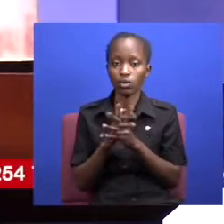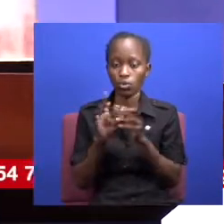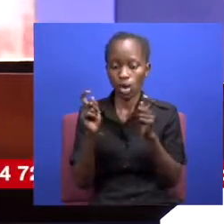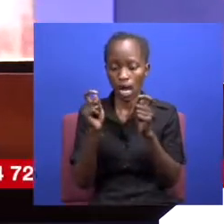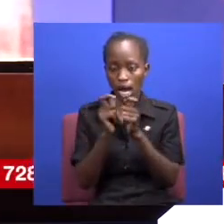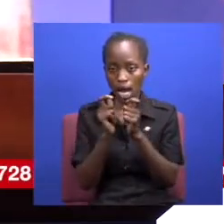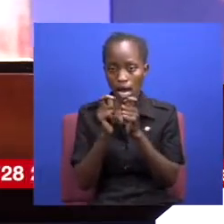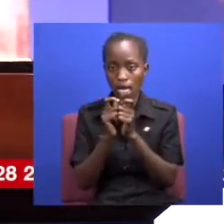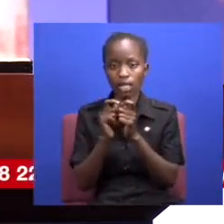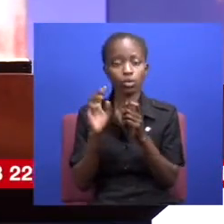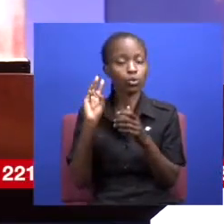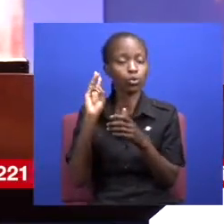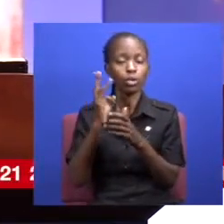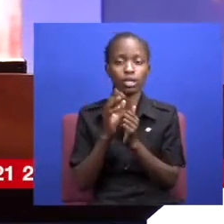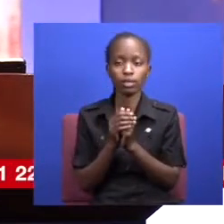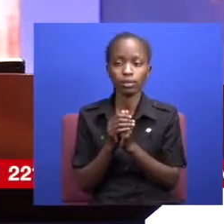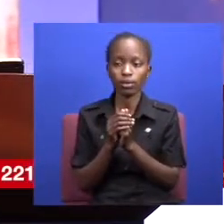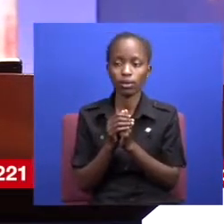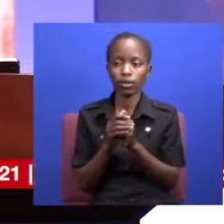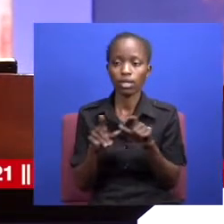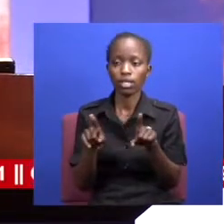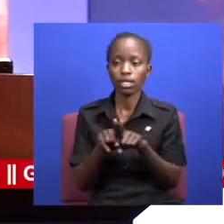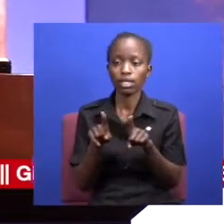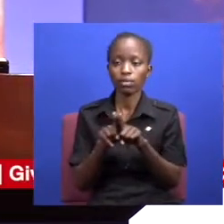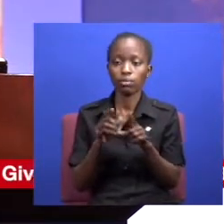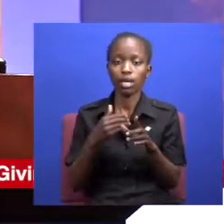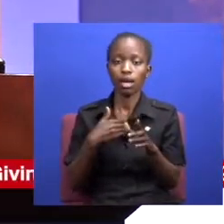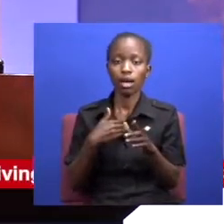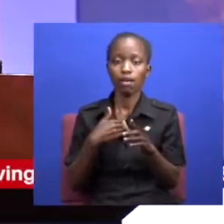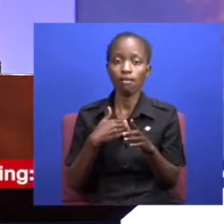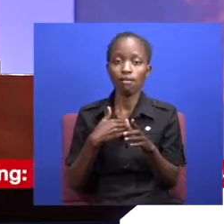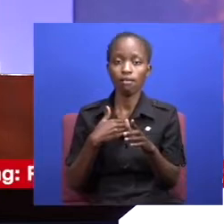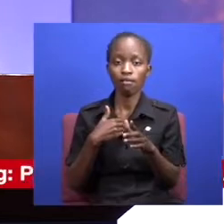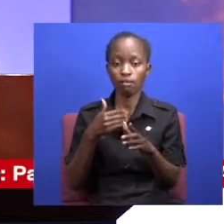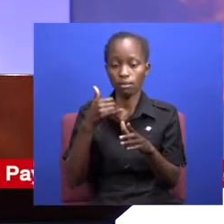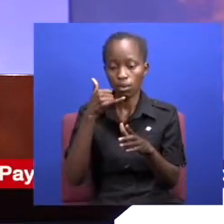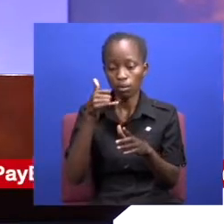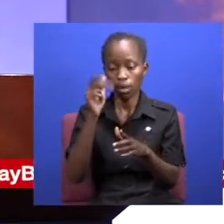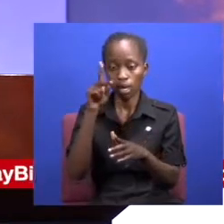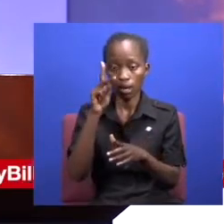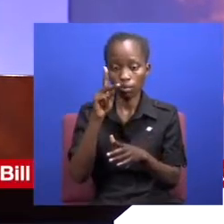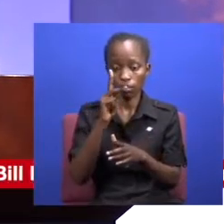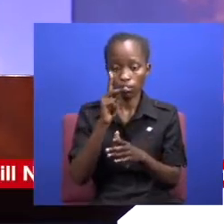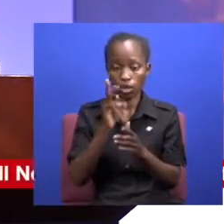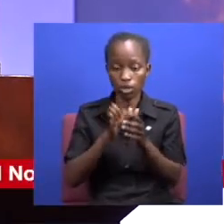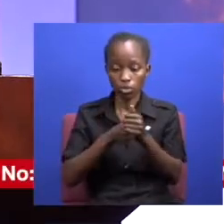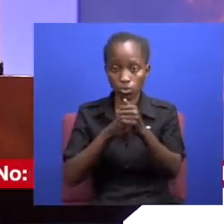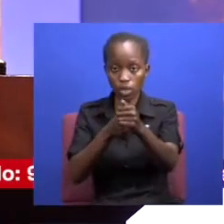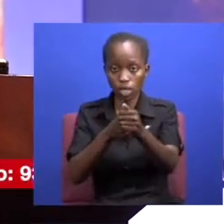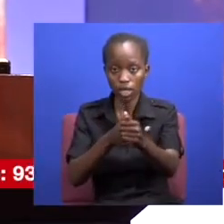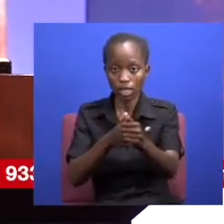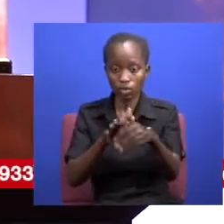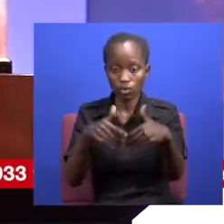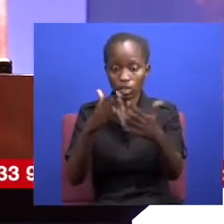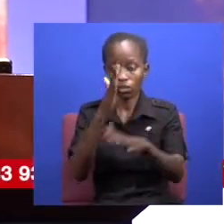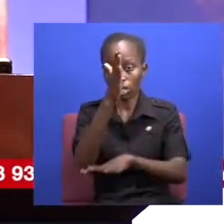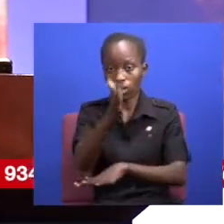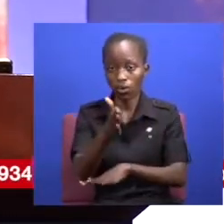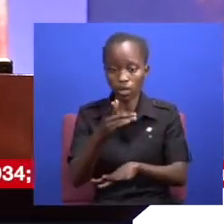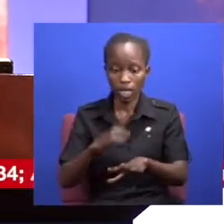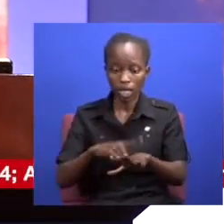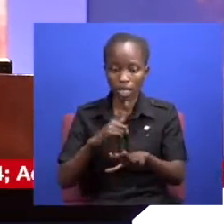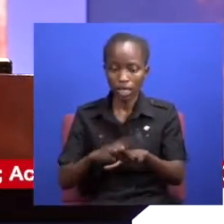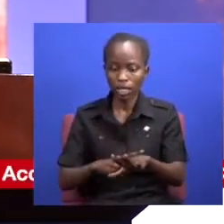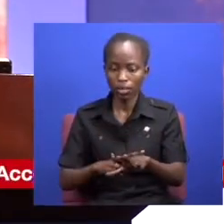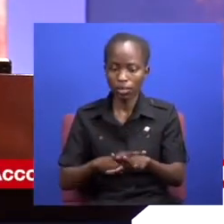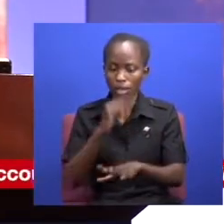many different ways. It's like having the mobile app to guide you to a particular place. But as it speaks